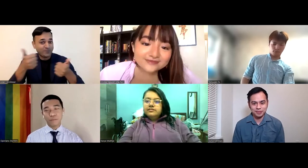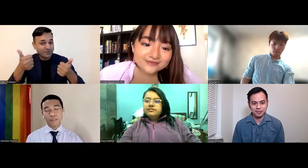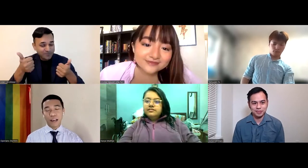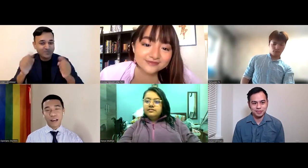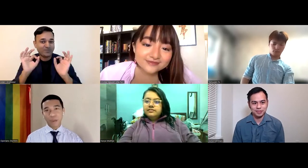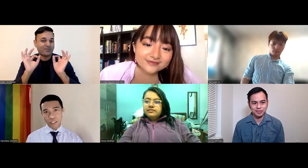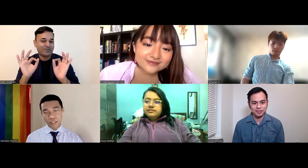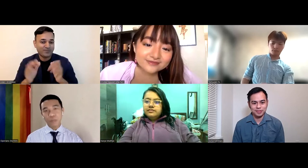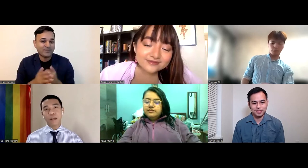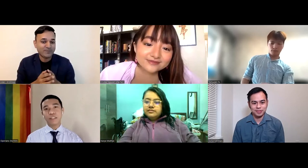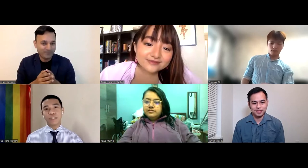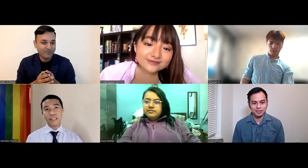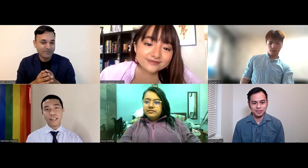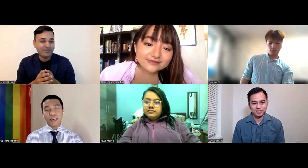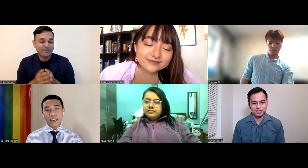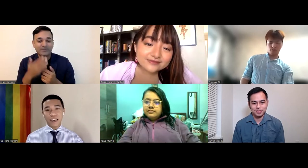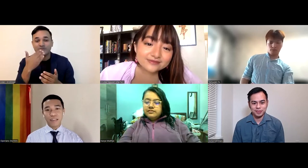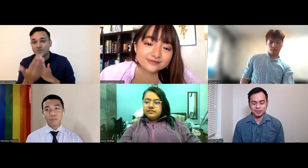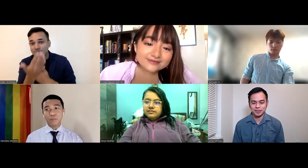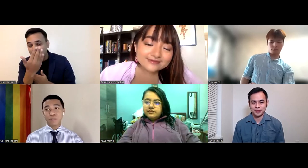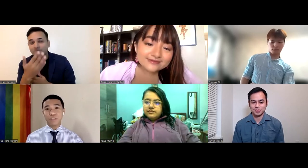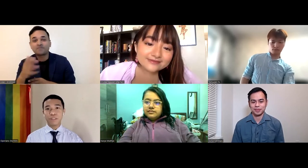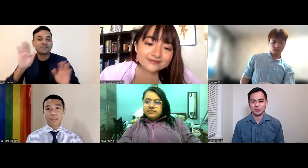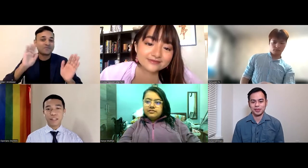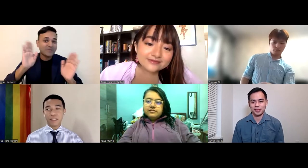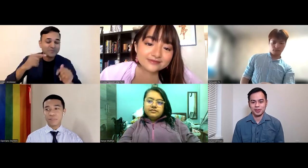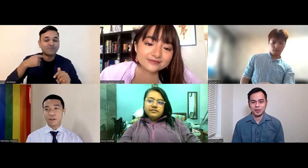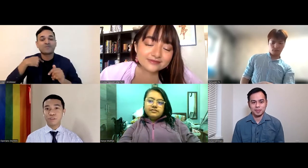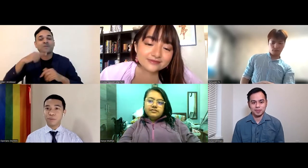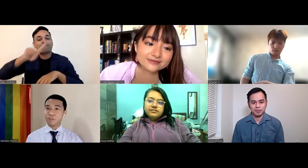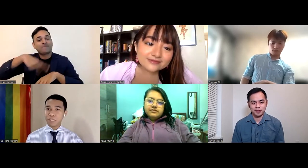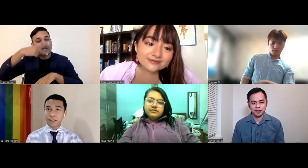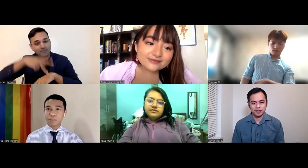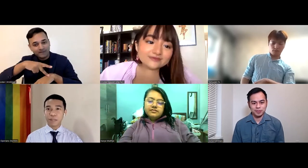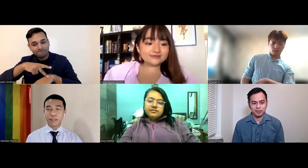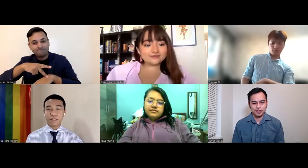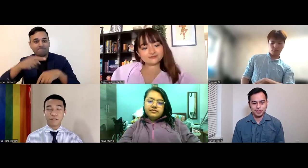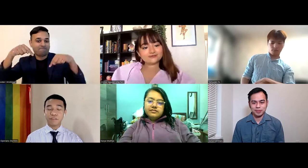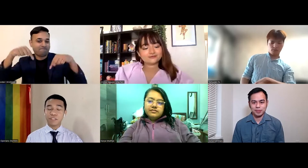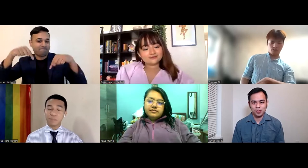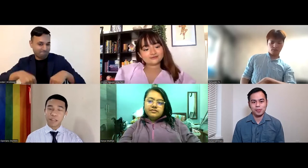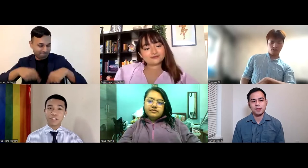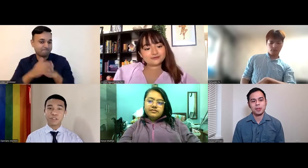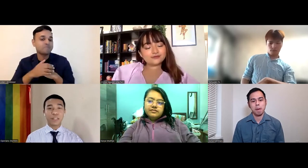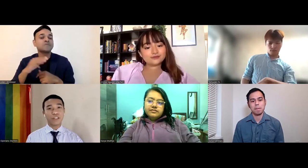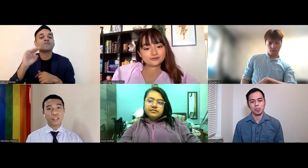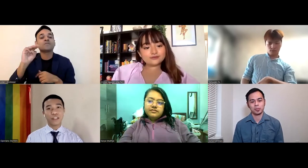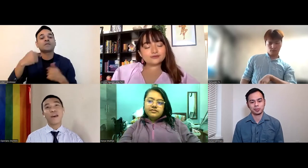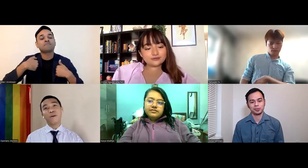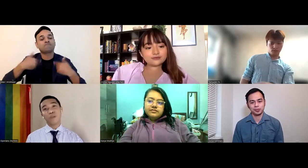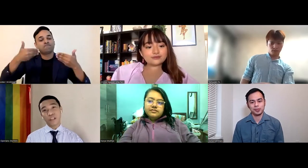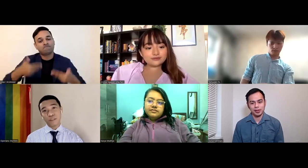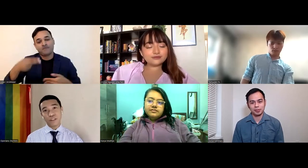with mild cerebral palsy. And what brings me to this panel is also my firsthand experience of stigma and